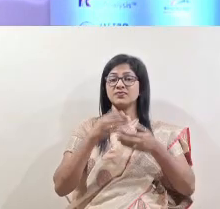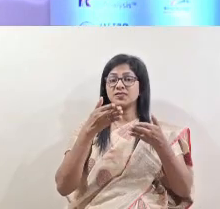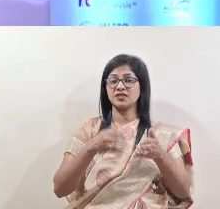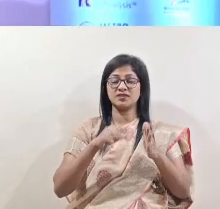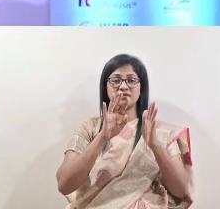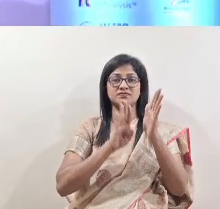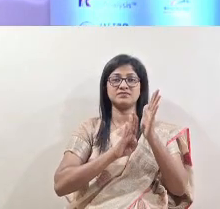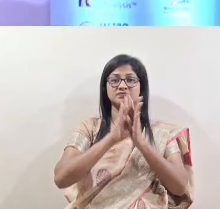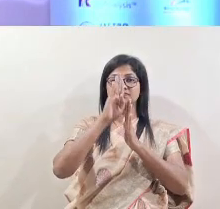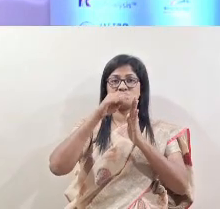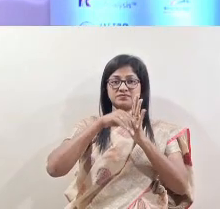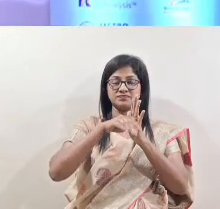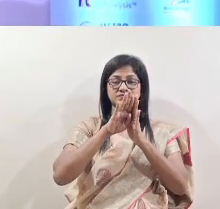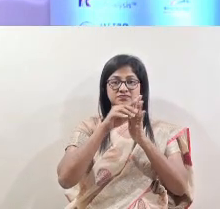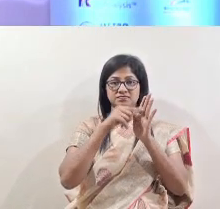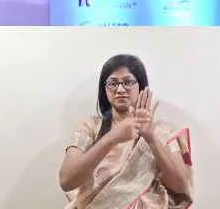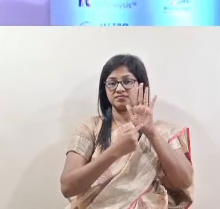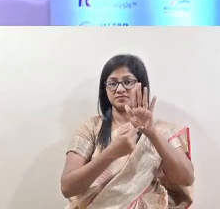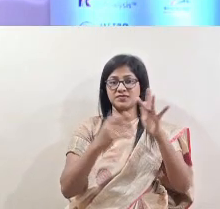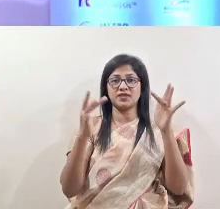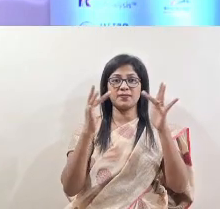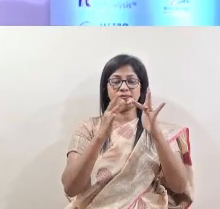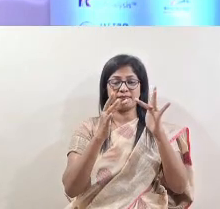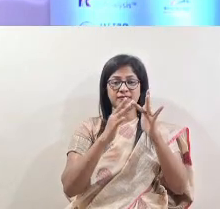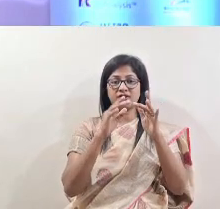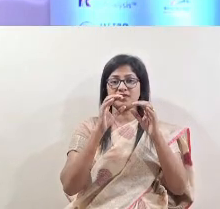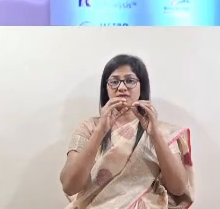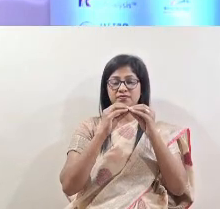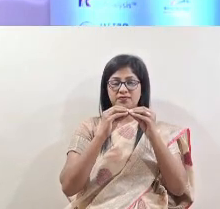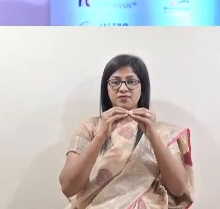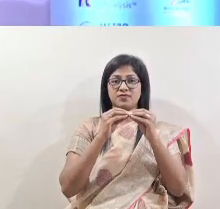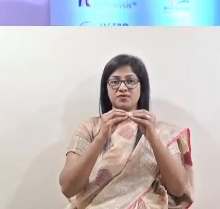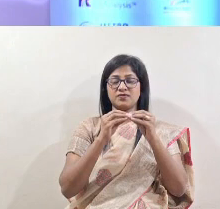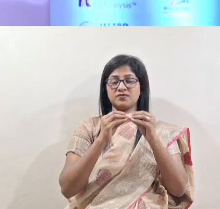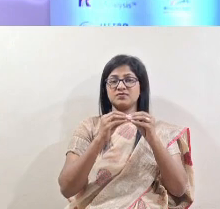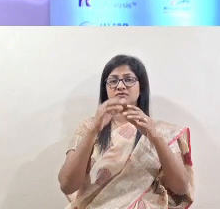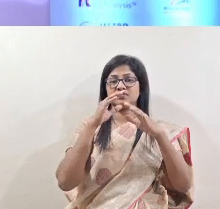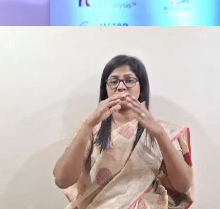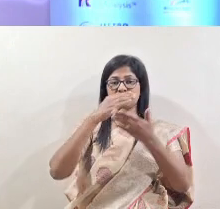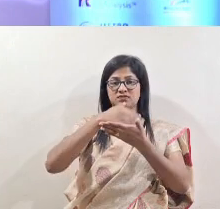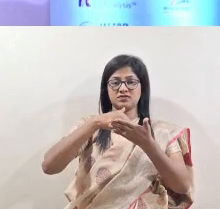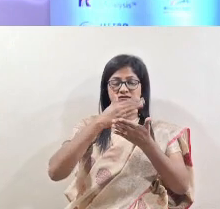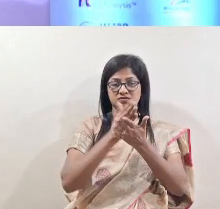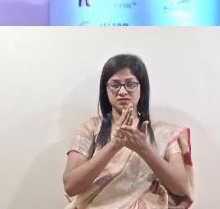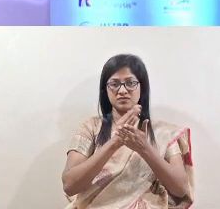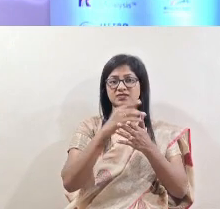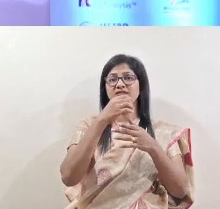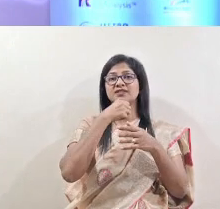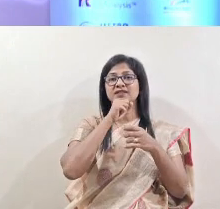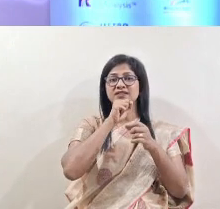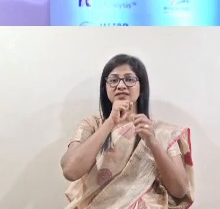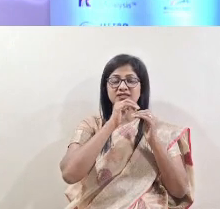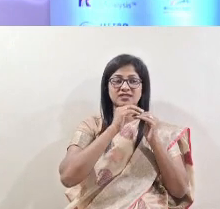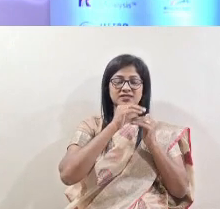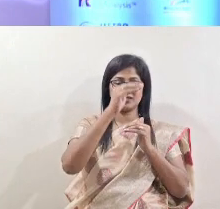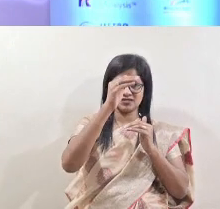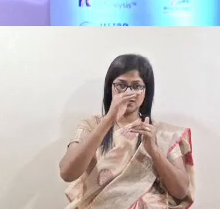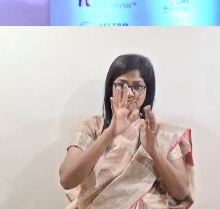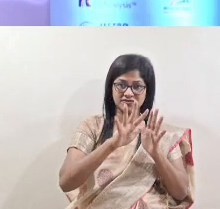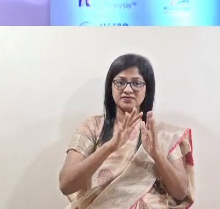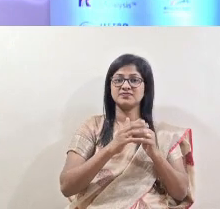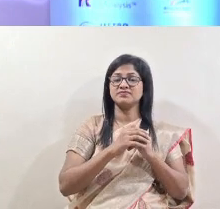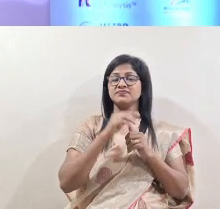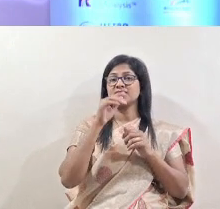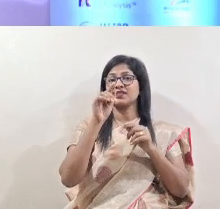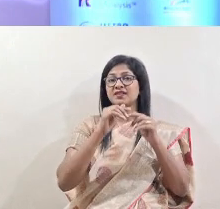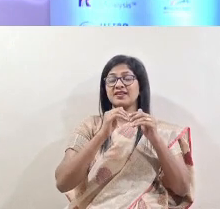Here is the graph for mid-block section. Here speed decreases with an increase in their age, and the highest speed observed